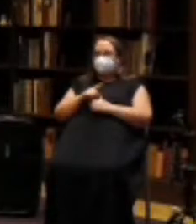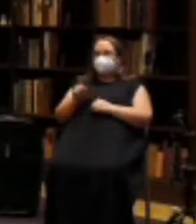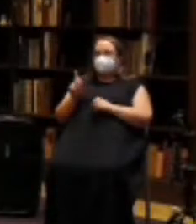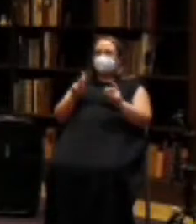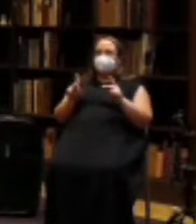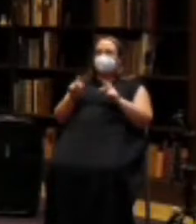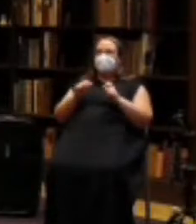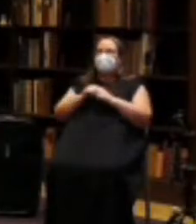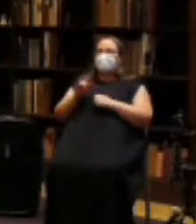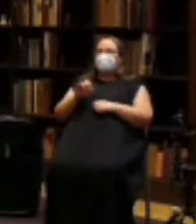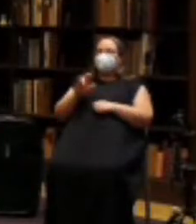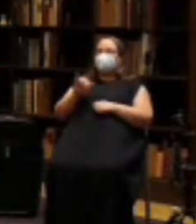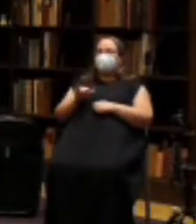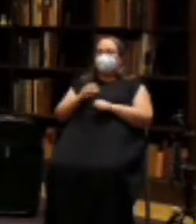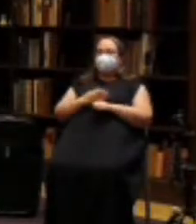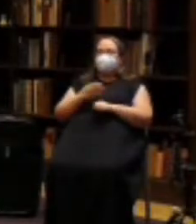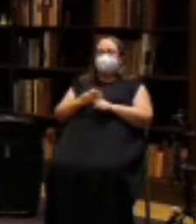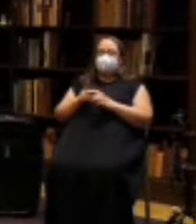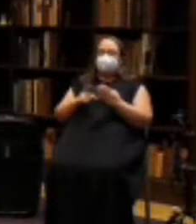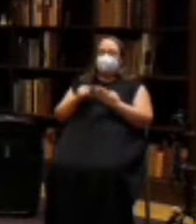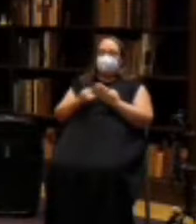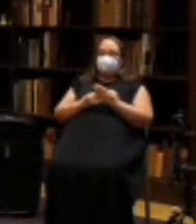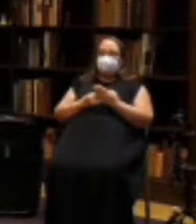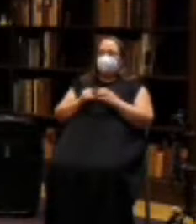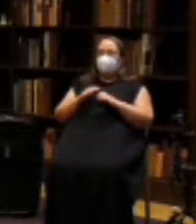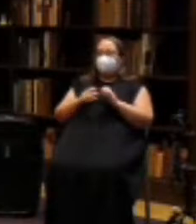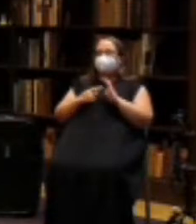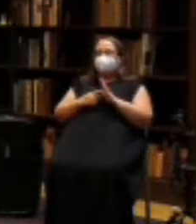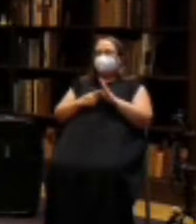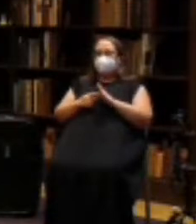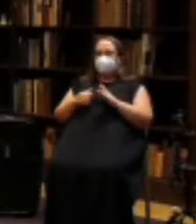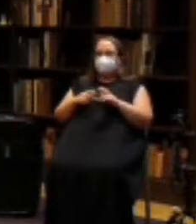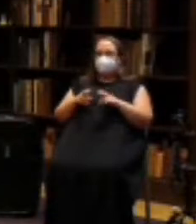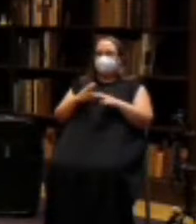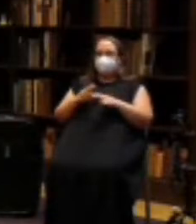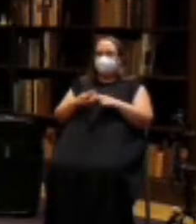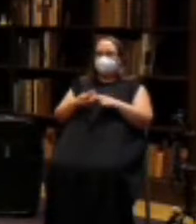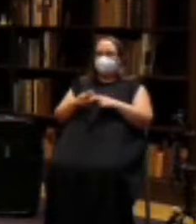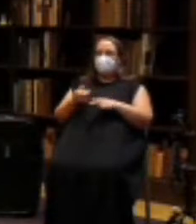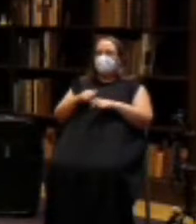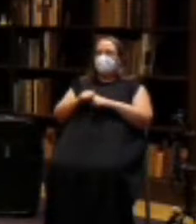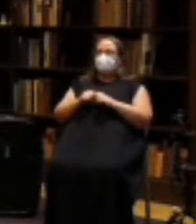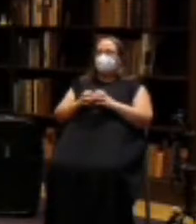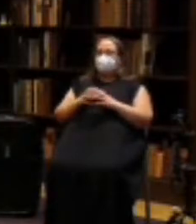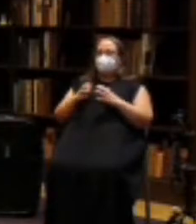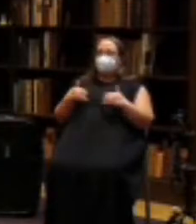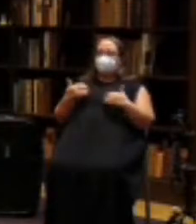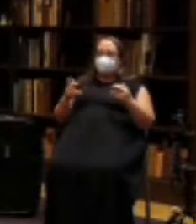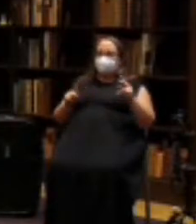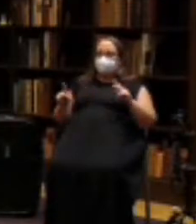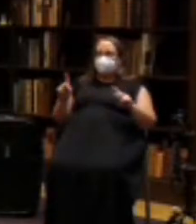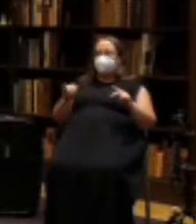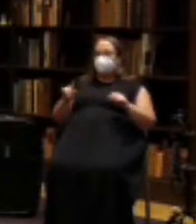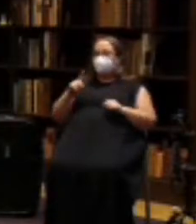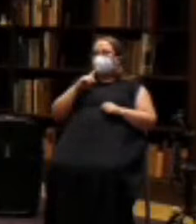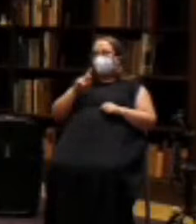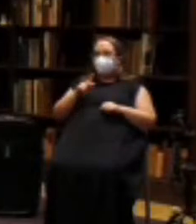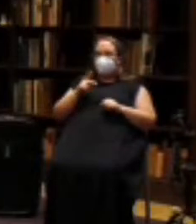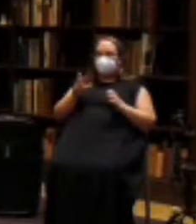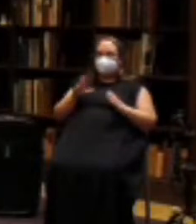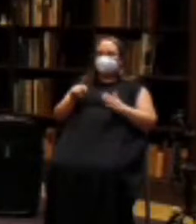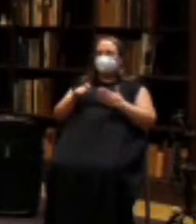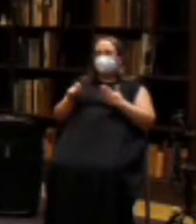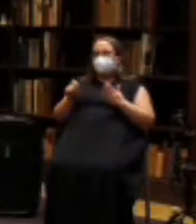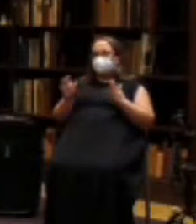folks through the Chicory Revitalization Project, like on the exhibit that we've been mentioning, where we worked with a lot of young people who are poets and